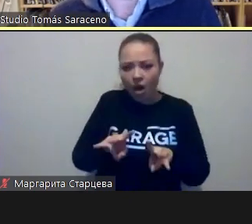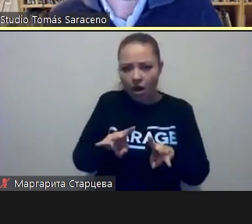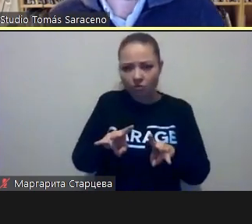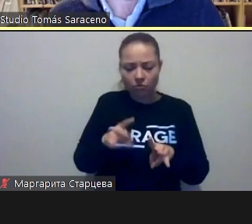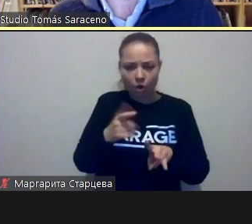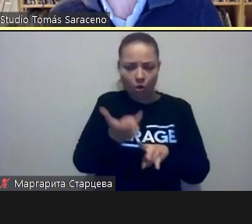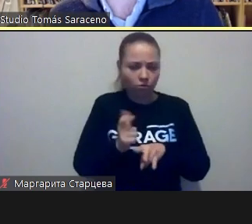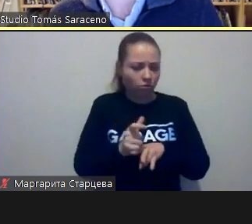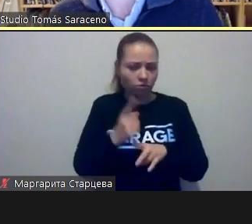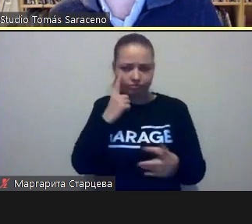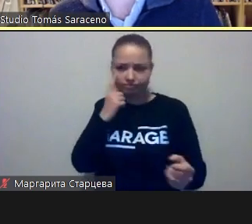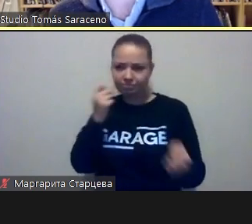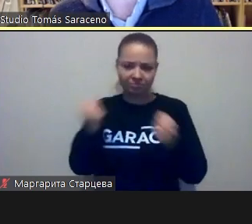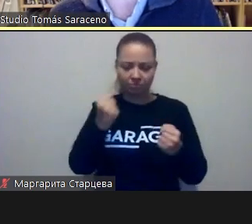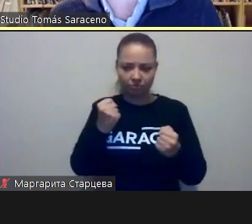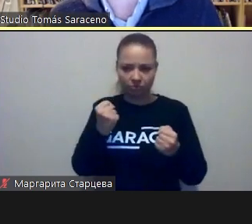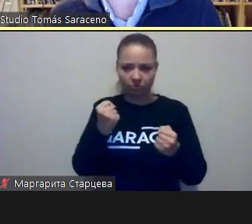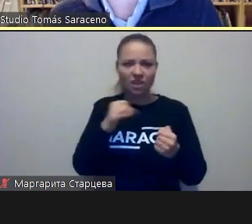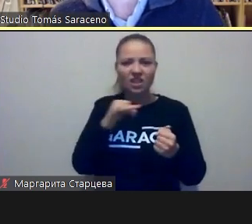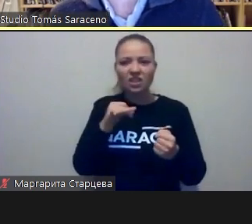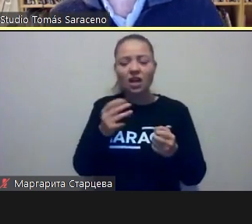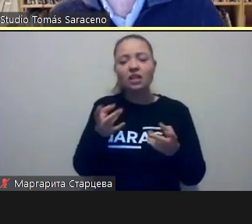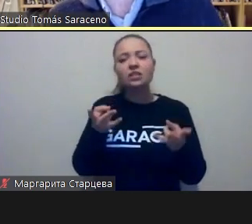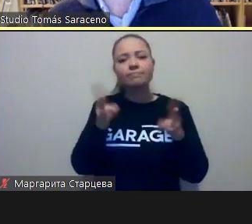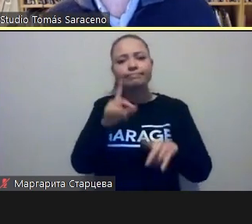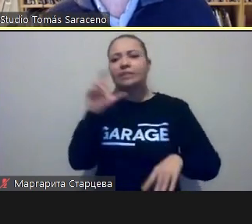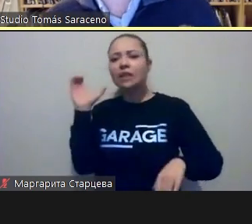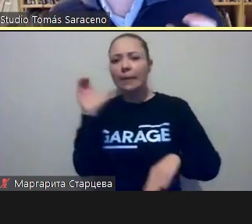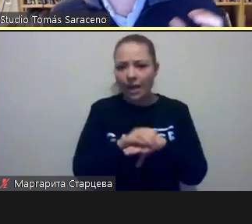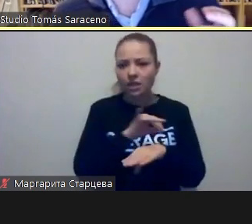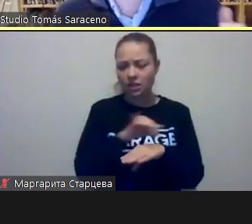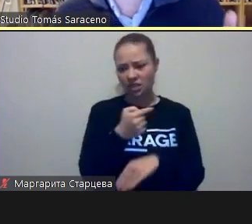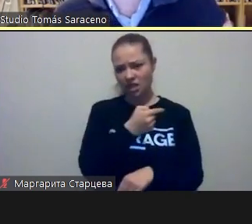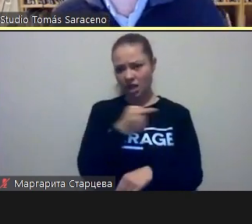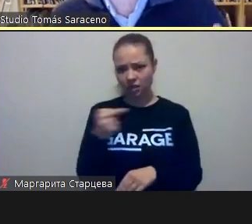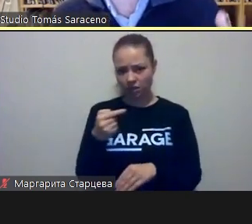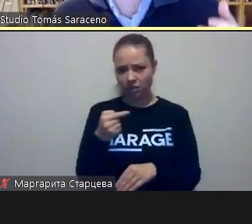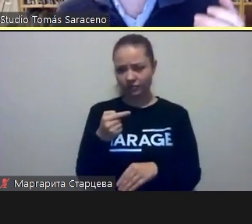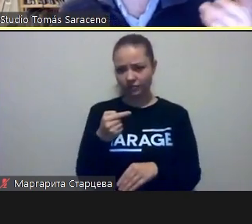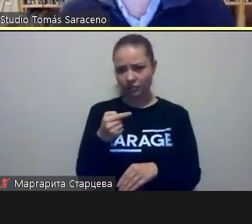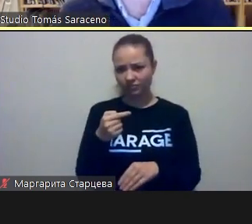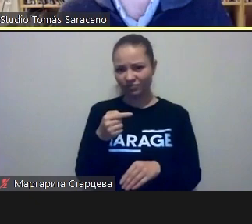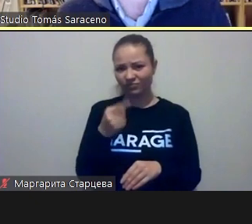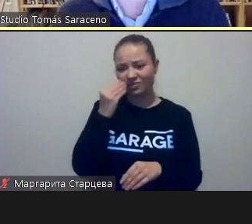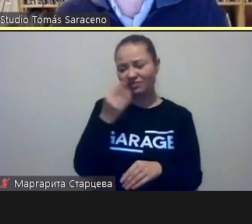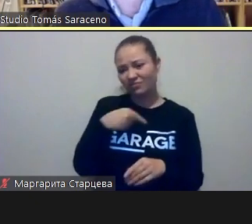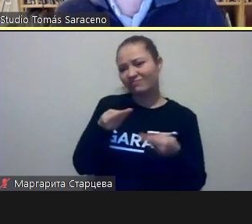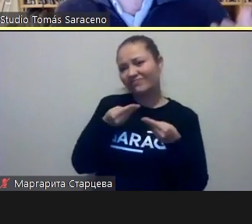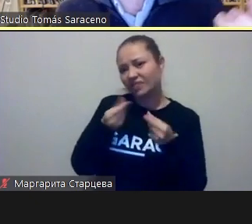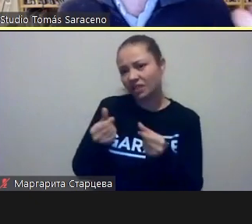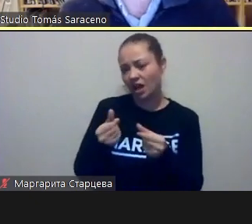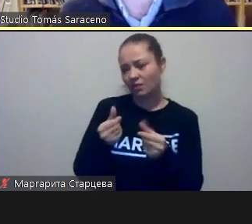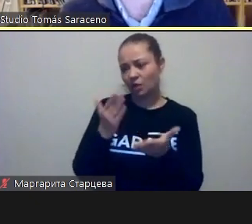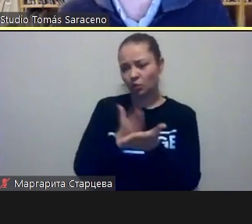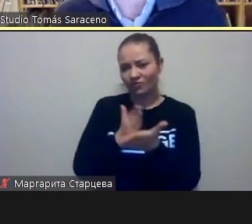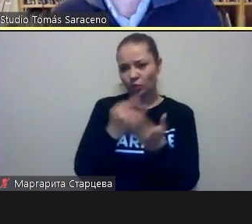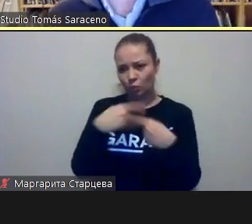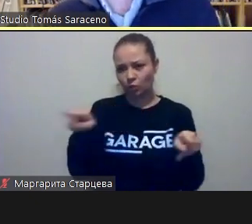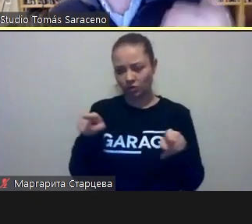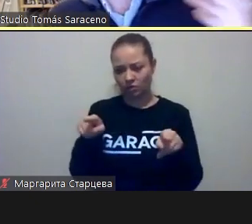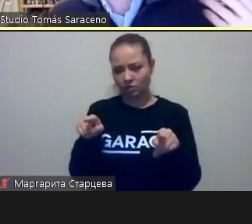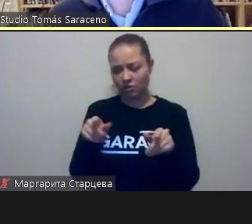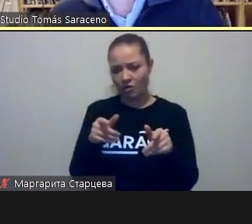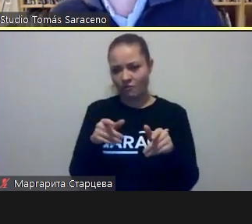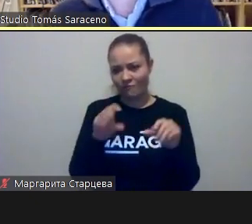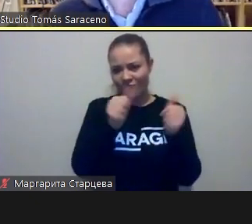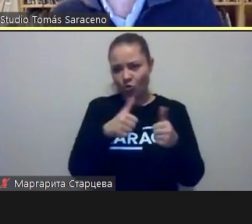who inhabit this planet. This means kind of contrast the Anthropocene or the Capitol scene. Let's